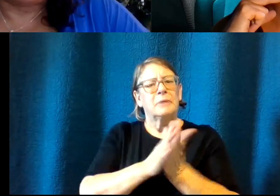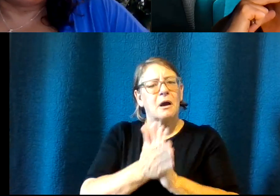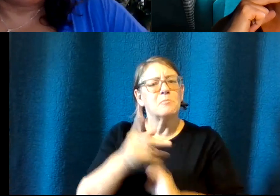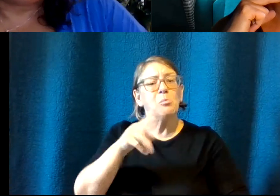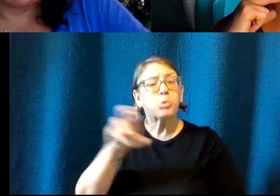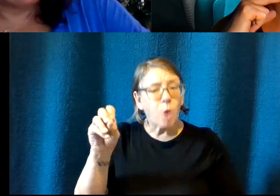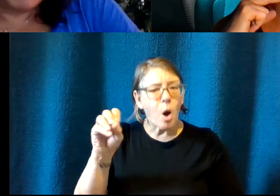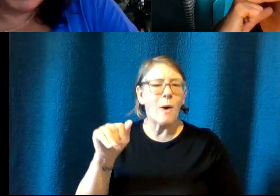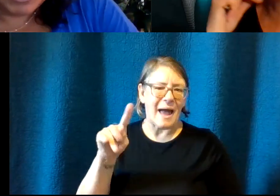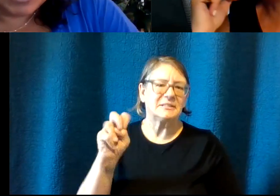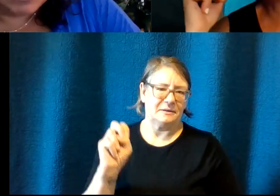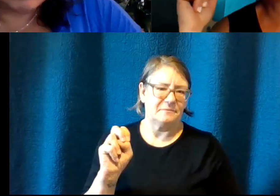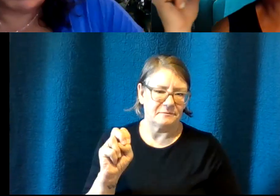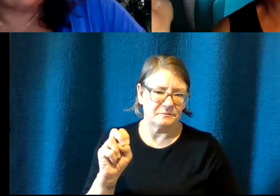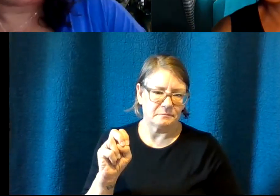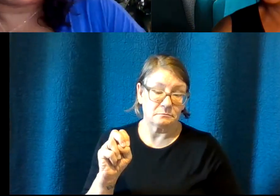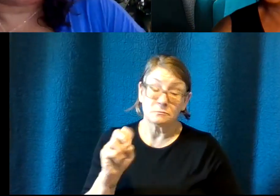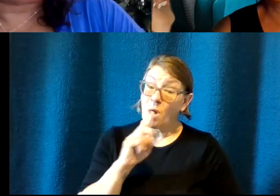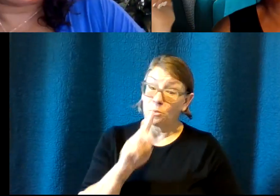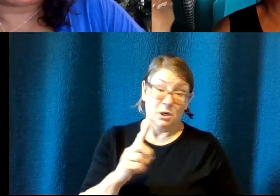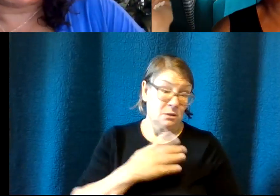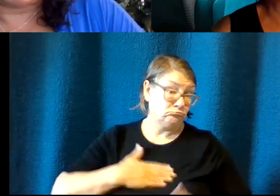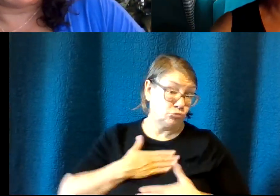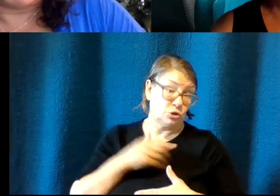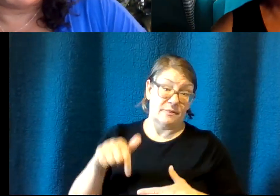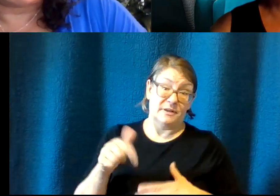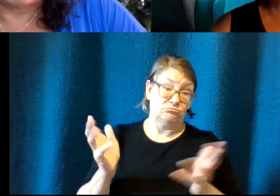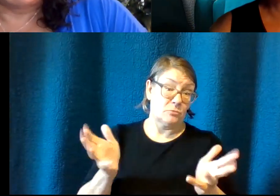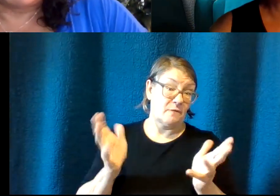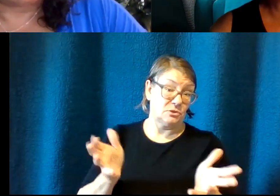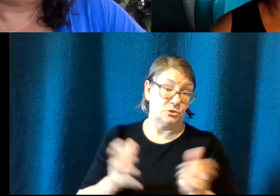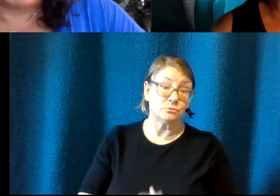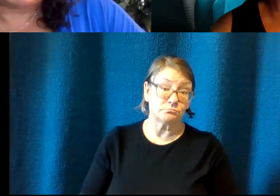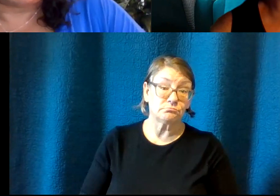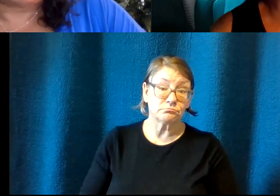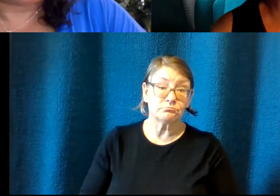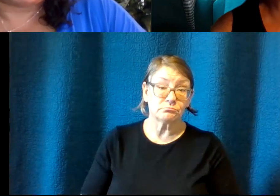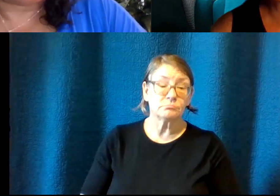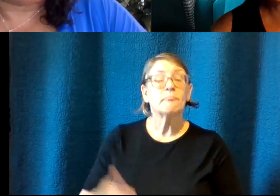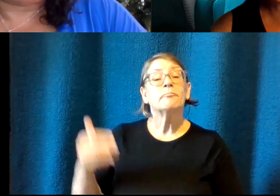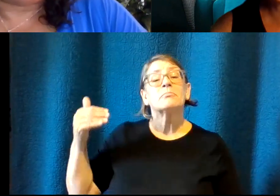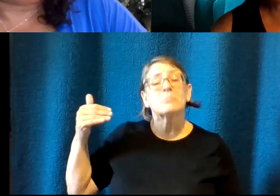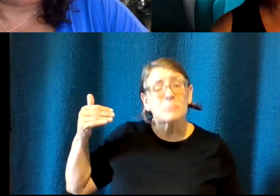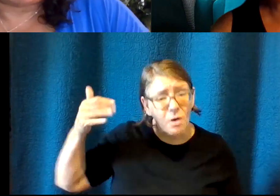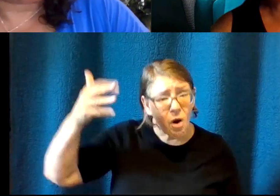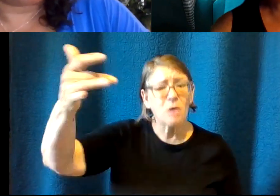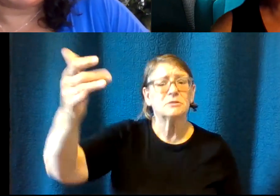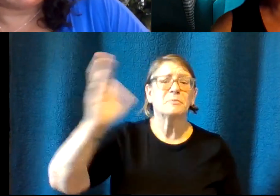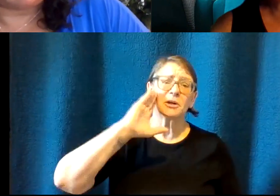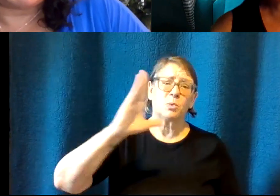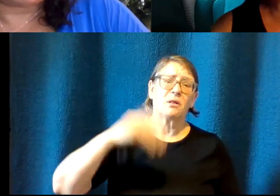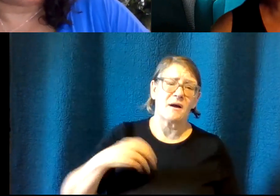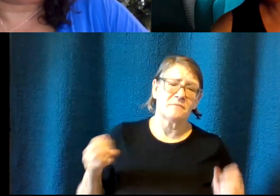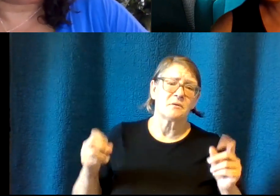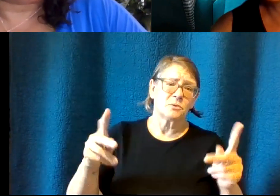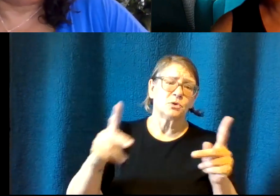And so, I appreciate this conversation. I think there is ultimately going to be an